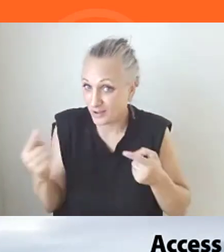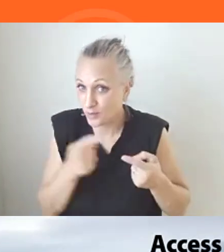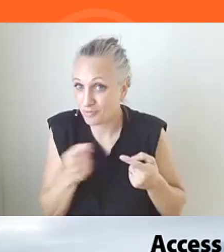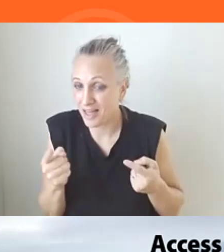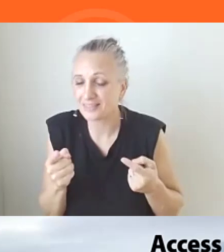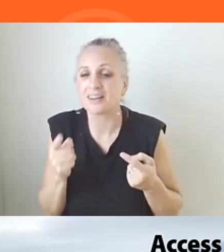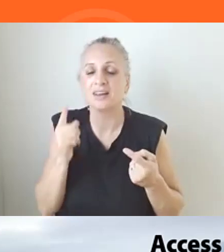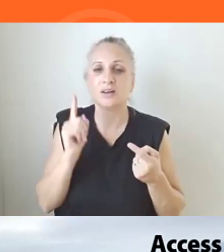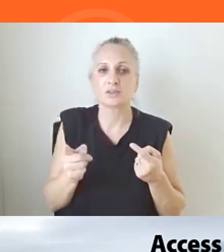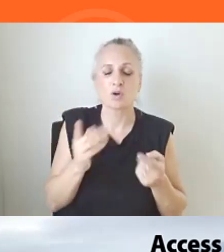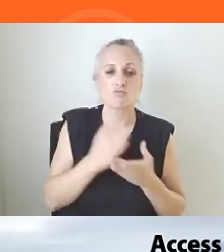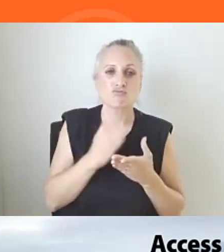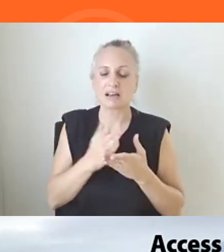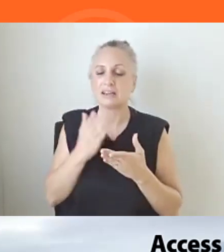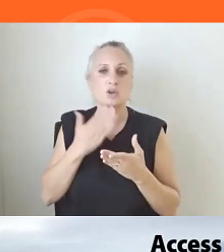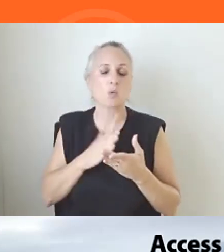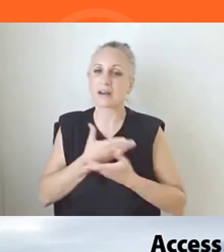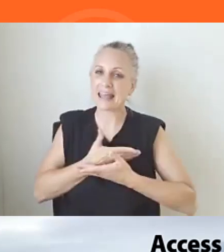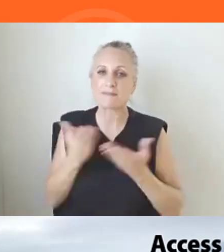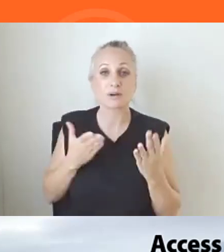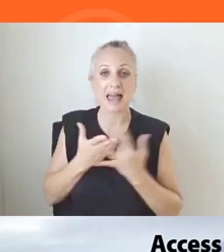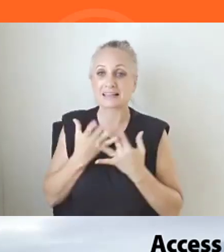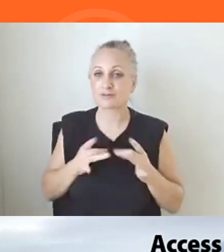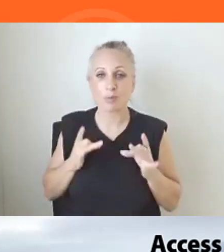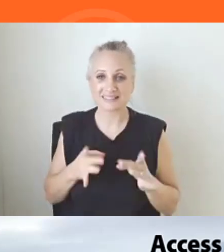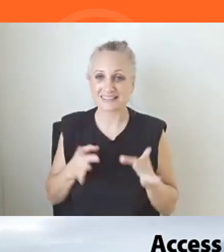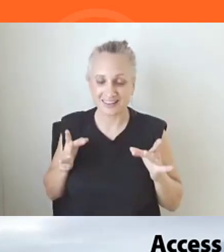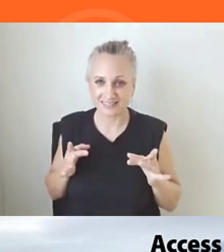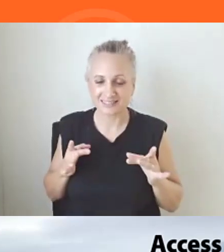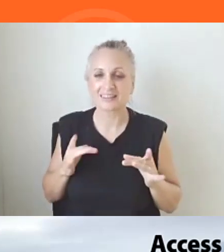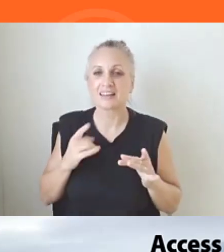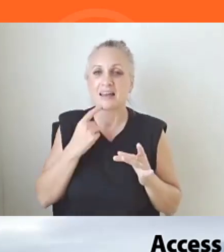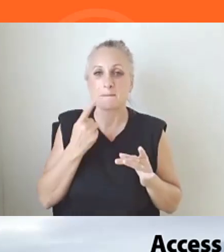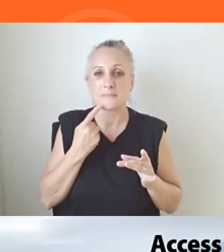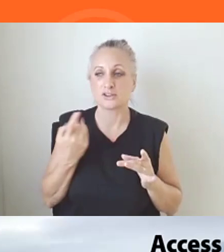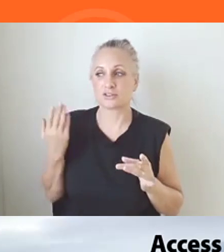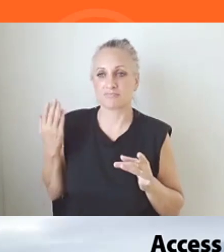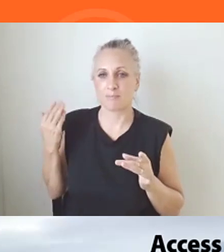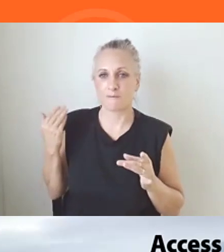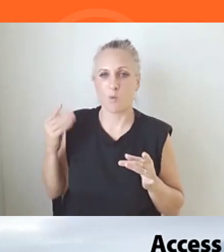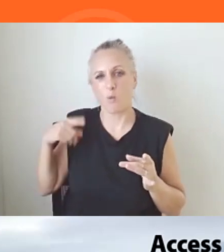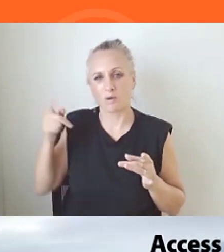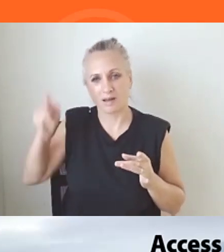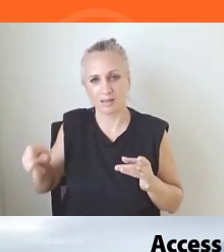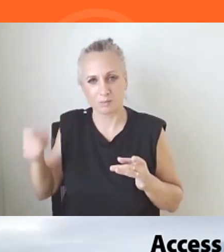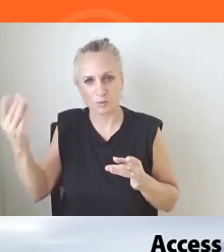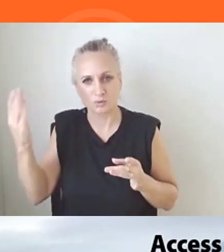that everyone can access it from the start, there's also, as was mentioned in a previous talk, the